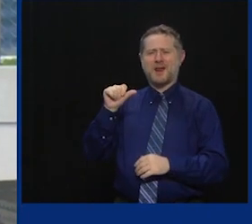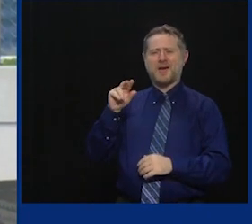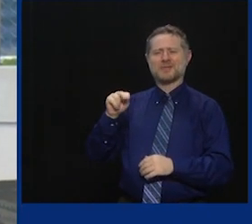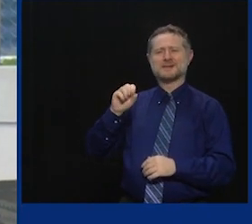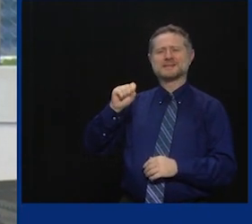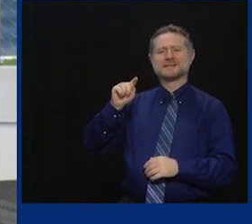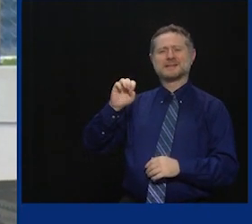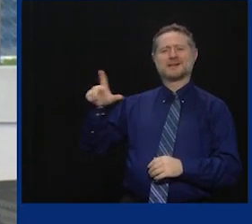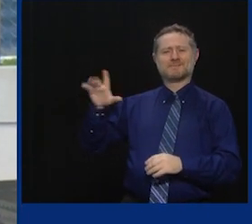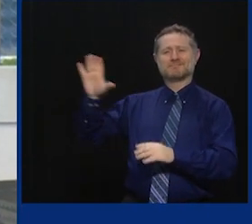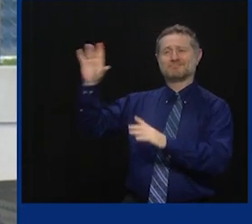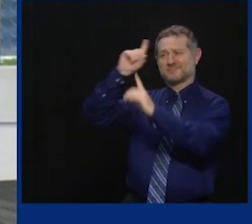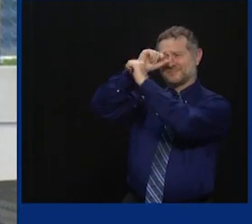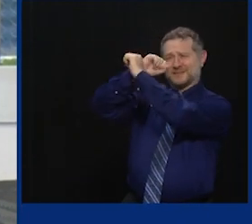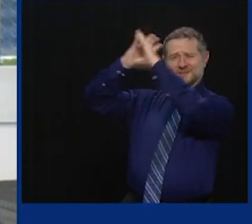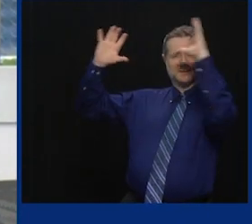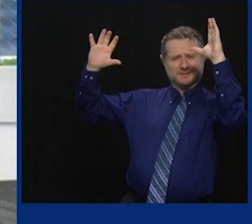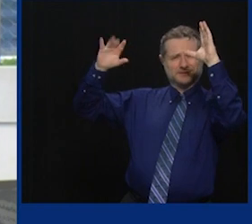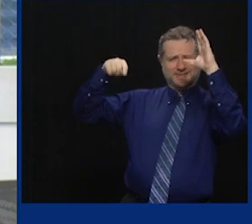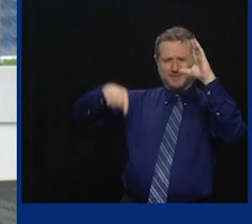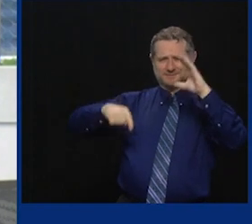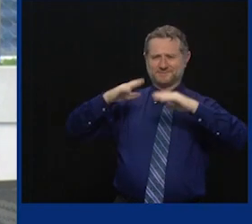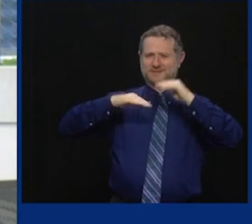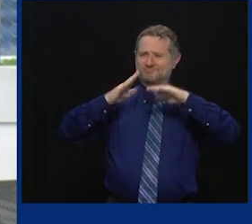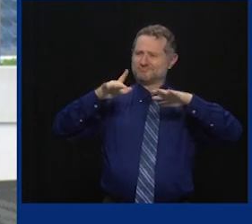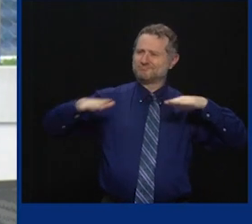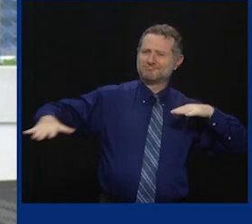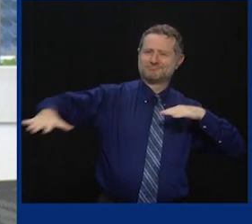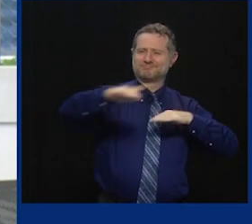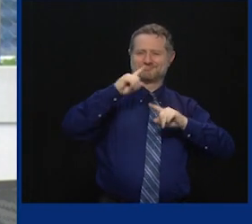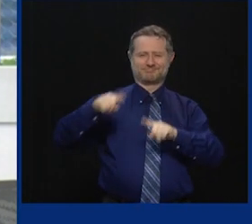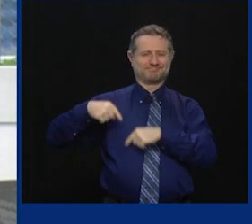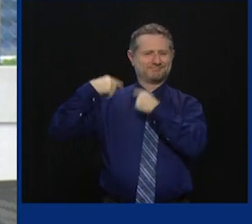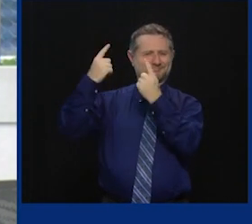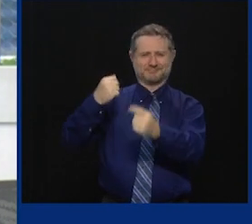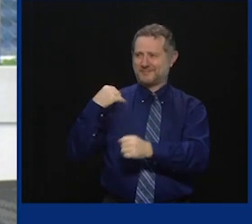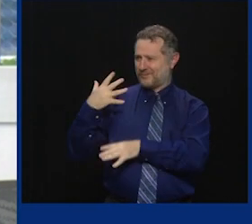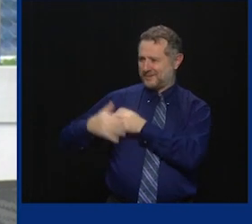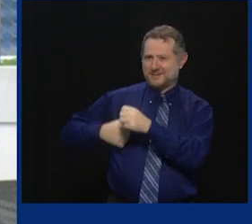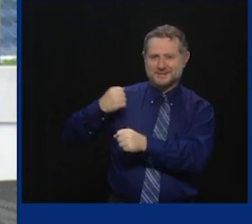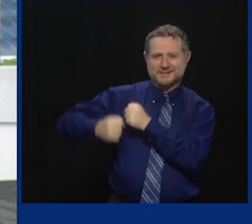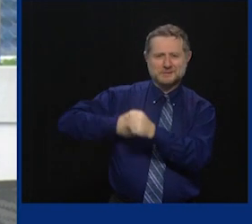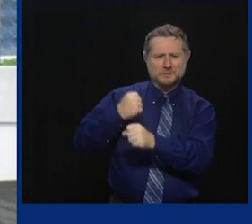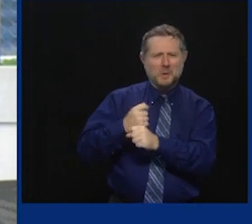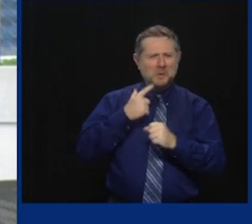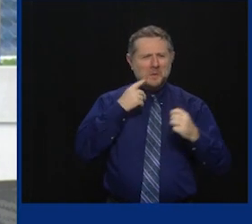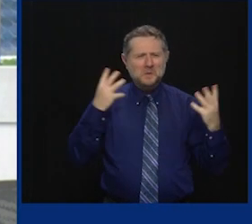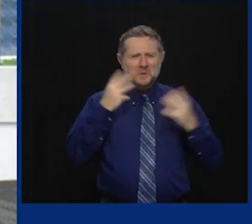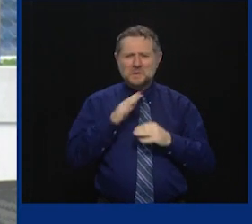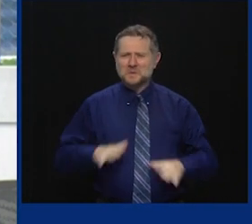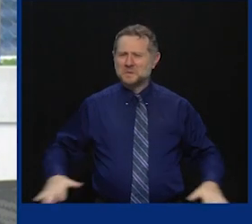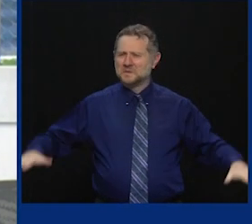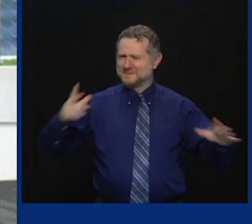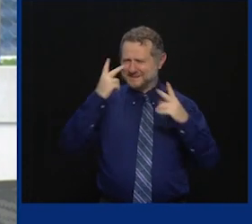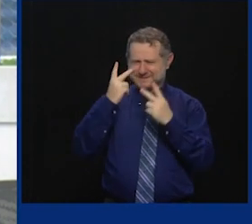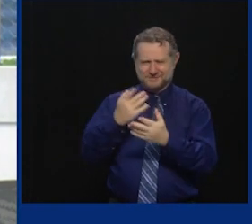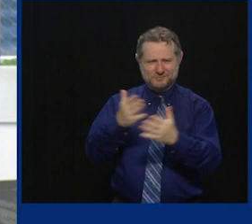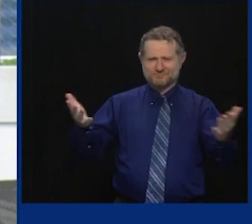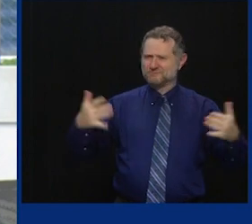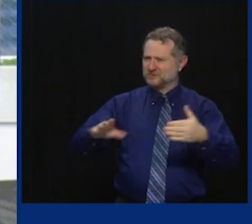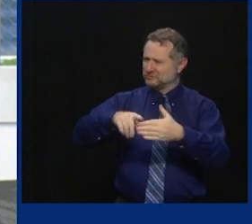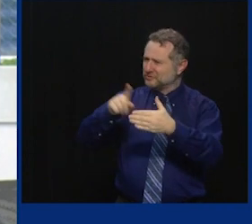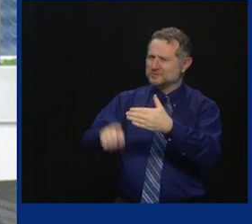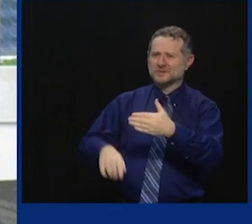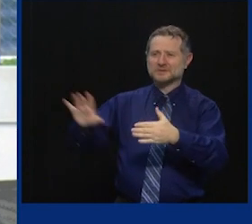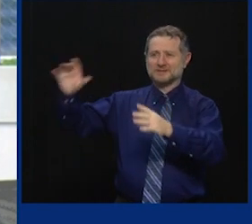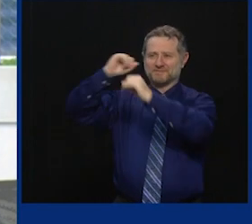work he's done here to this facility over the last number of years really is breathtaking. You can see some of the results of that right here on